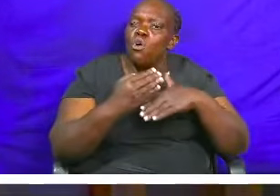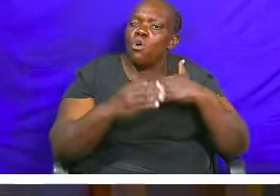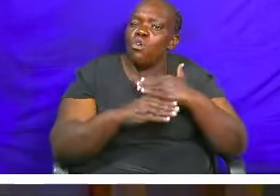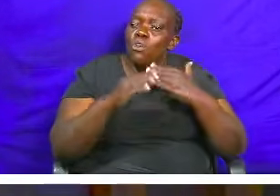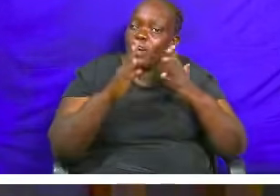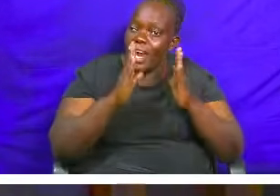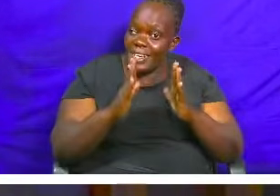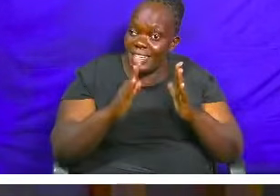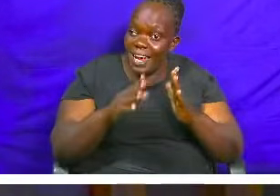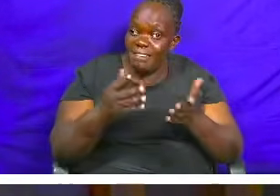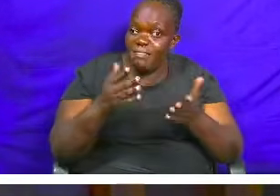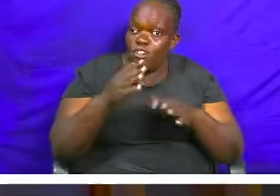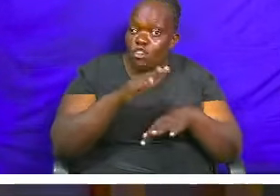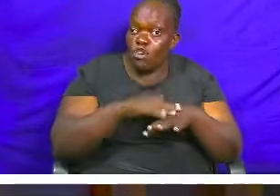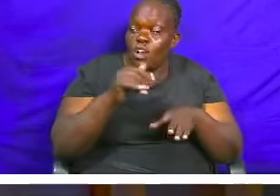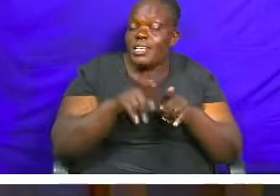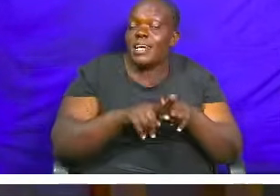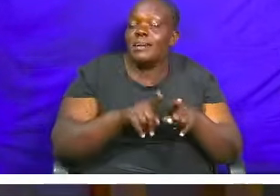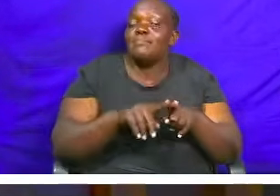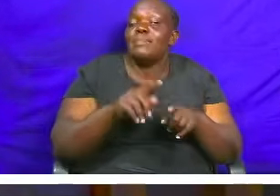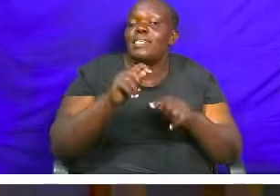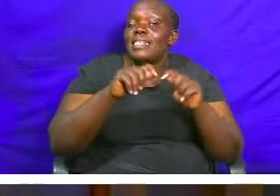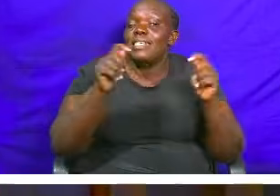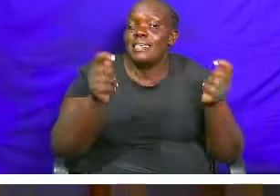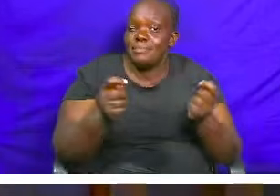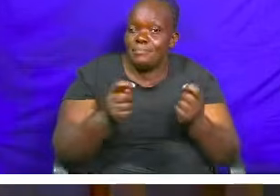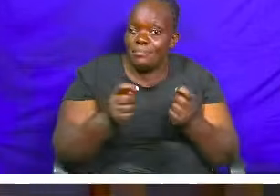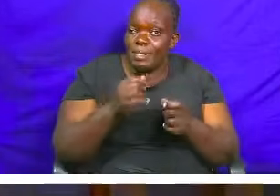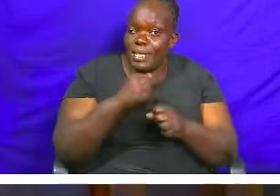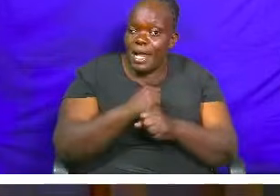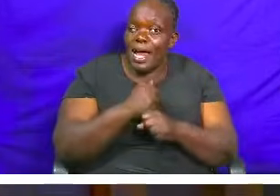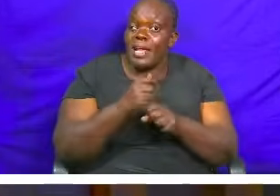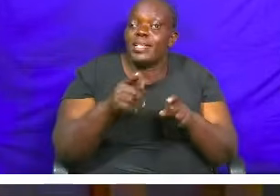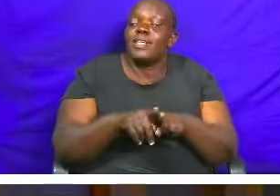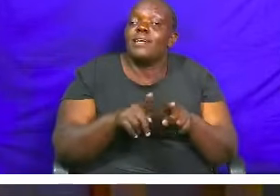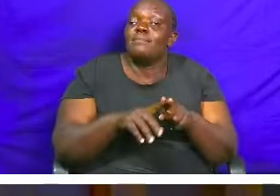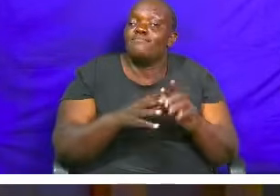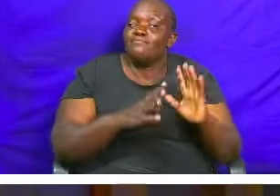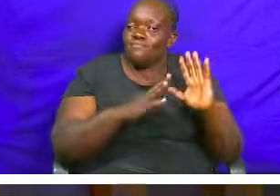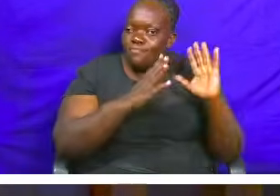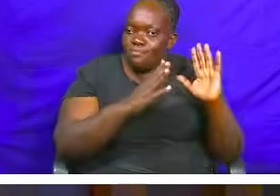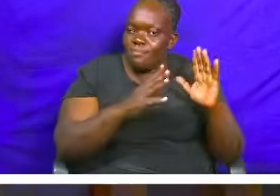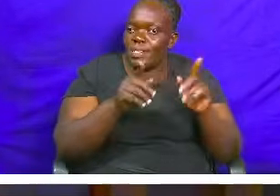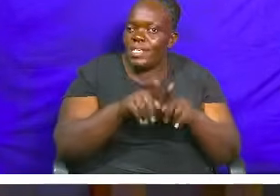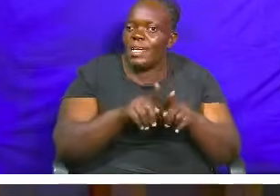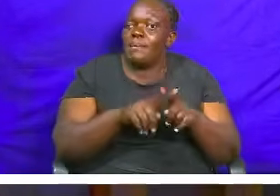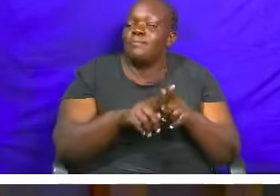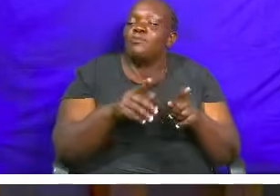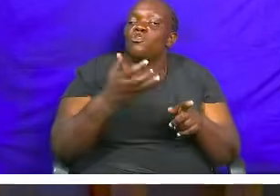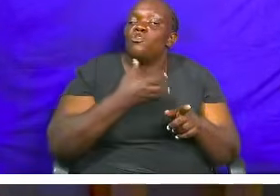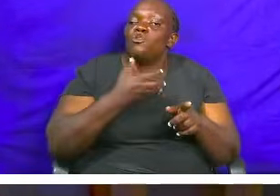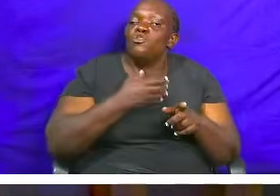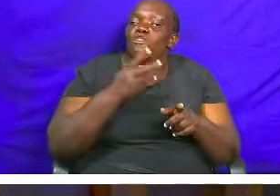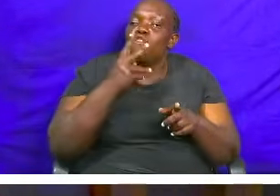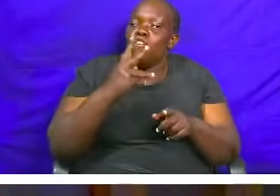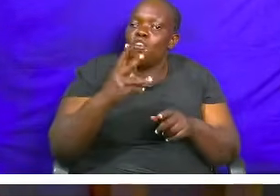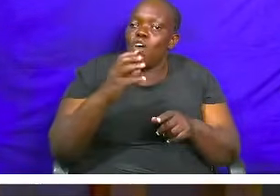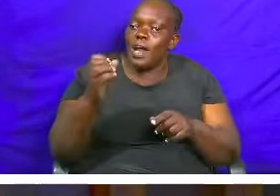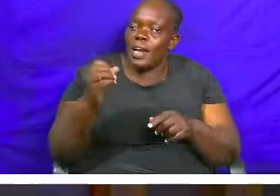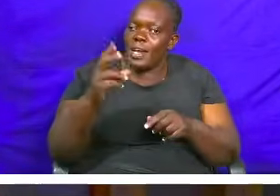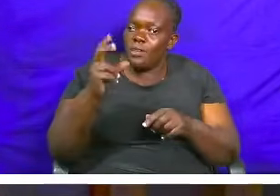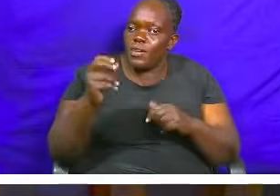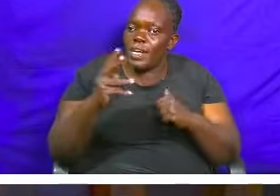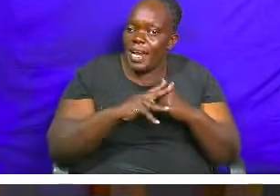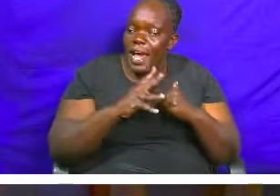what is called an appraisal of the field. So they have done appraisal and determined that we have about 429 million